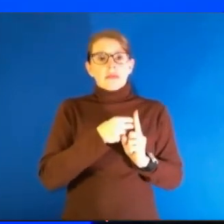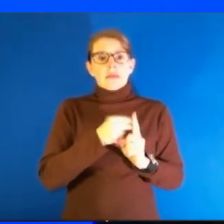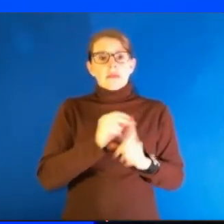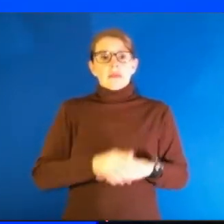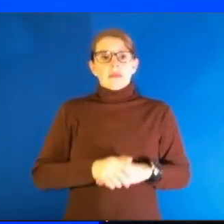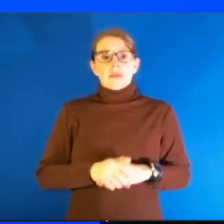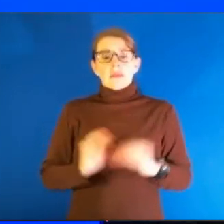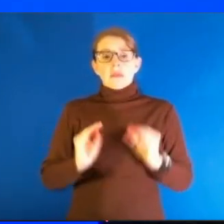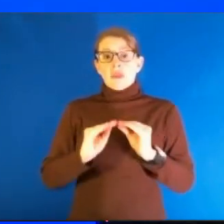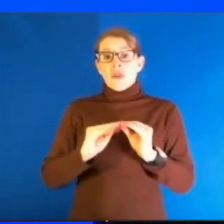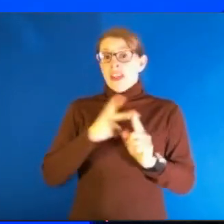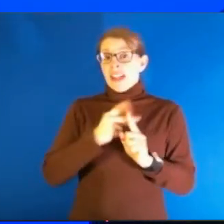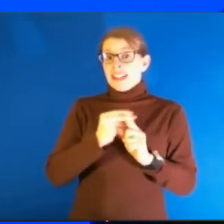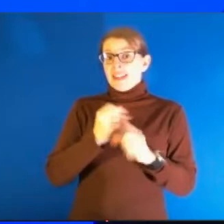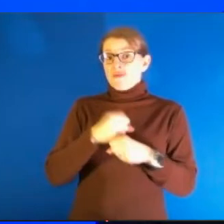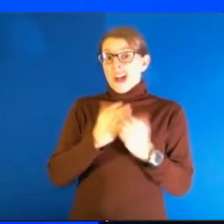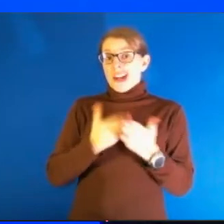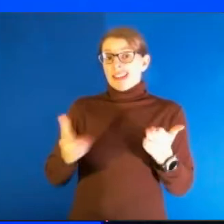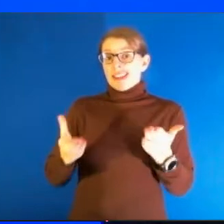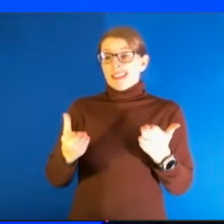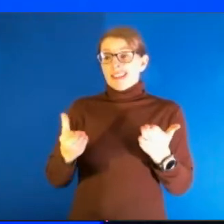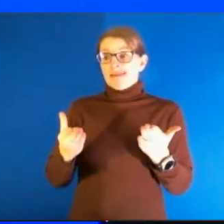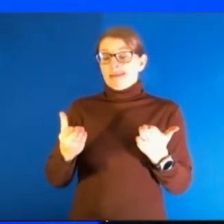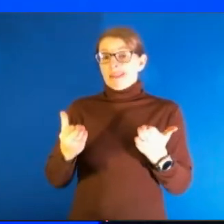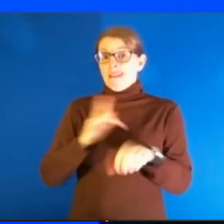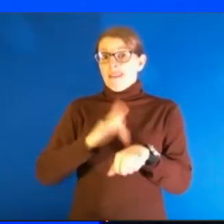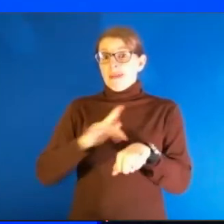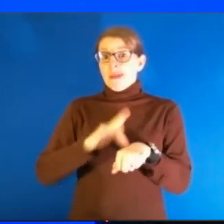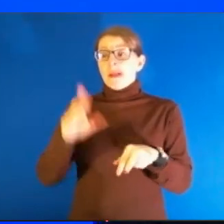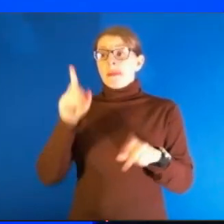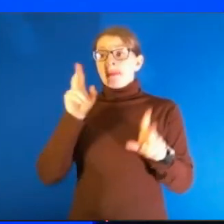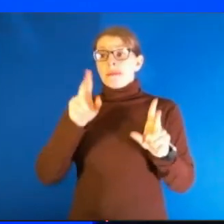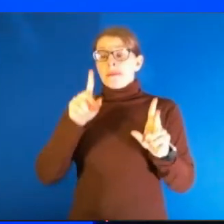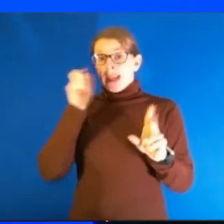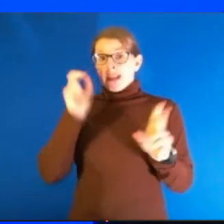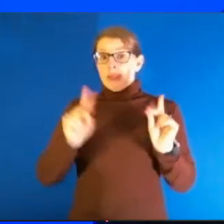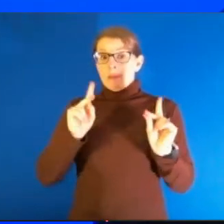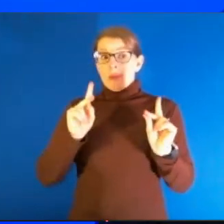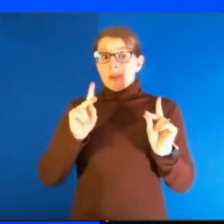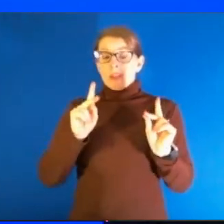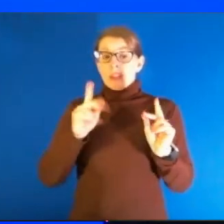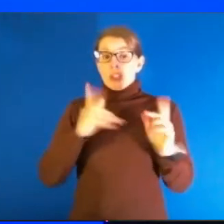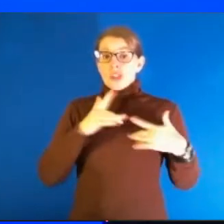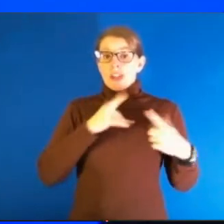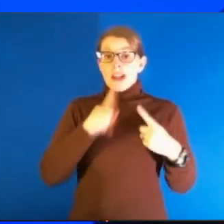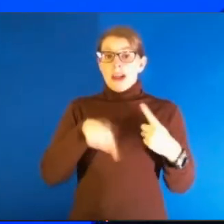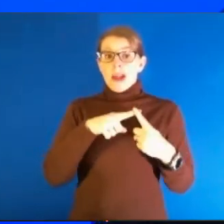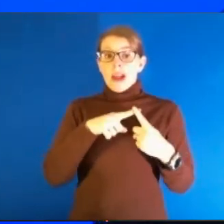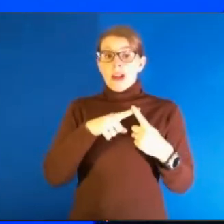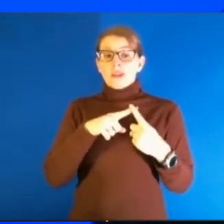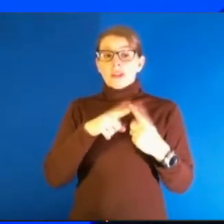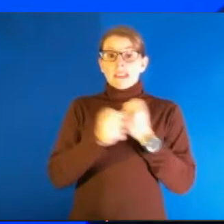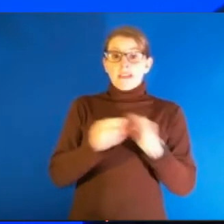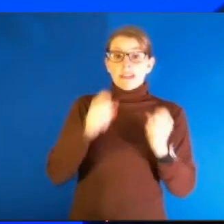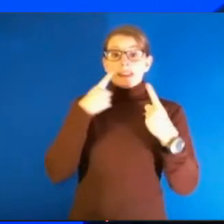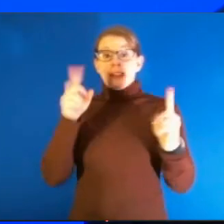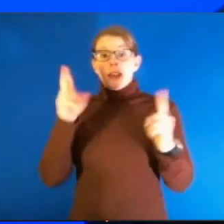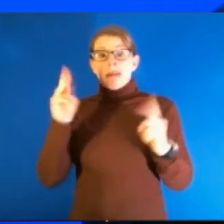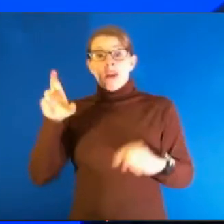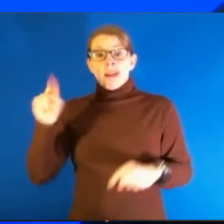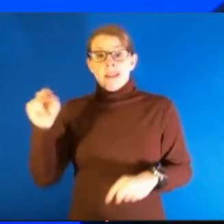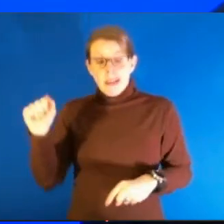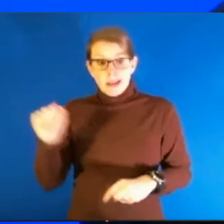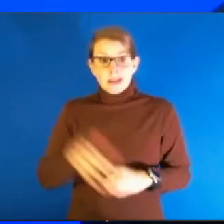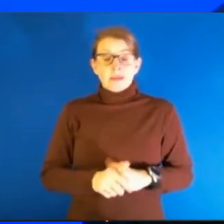vaccine products coming out in the market because I know some people had concerns about the safety and efficacy of the mRNA vaccines. Novavax is a new one that we're